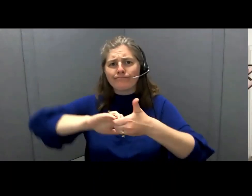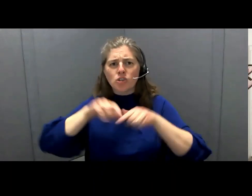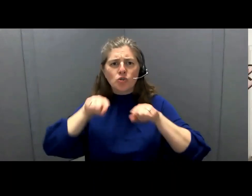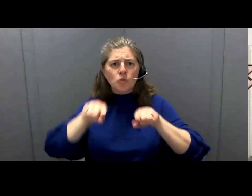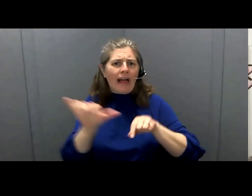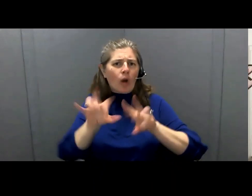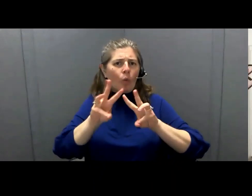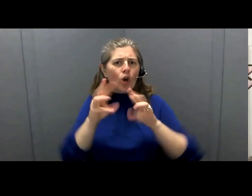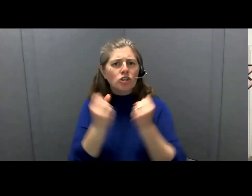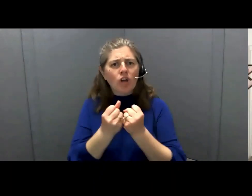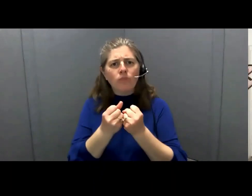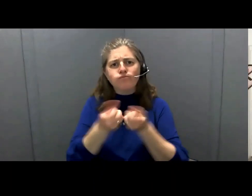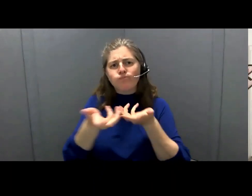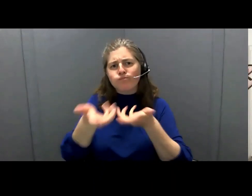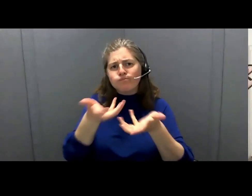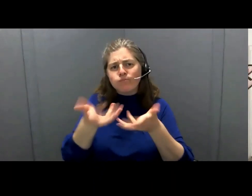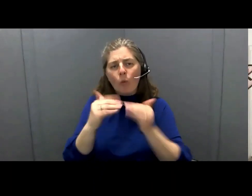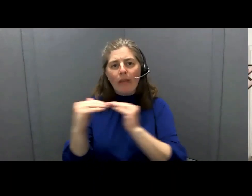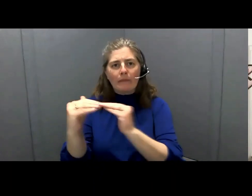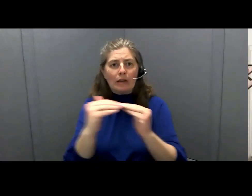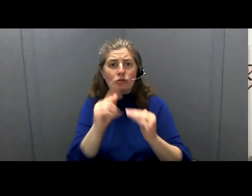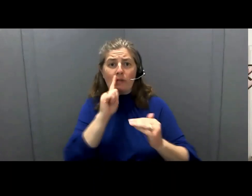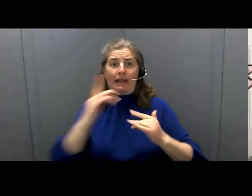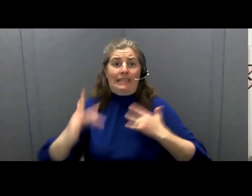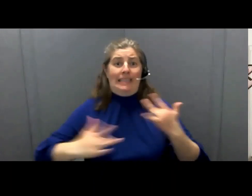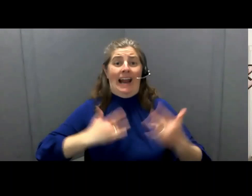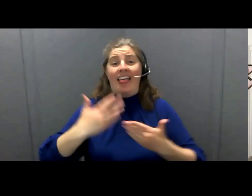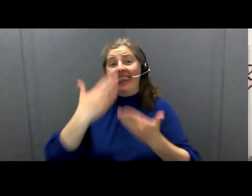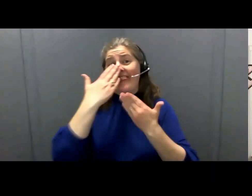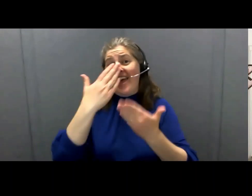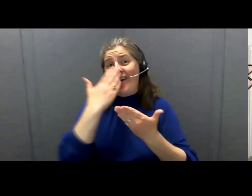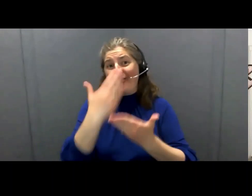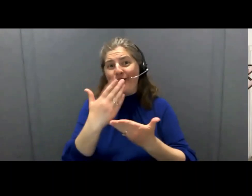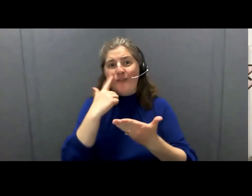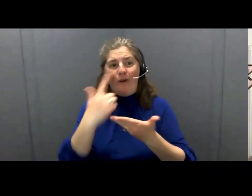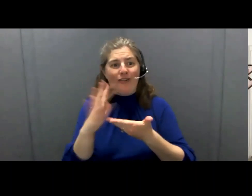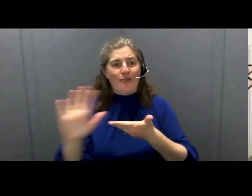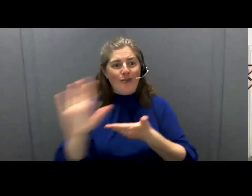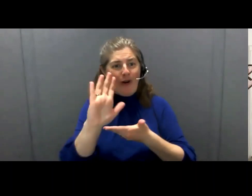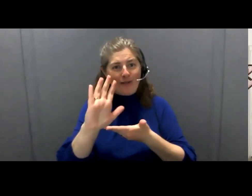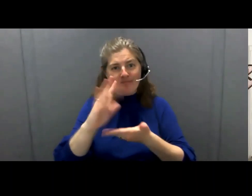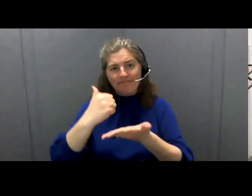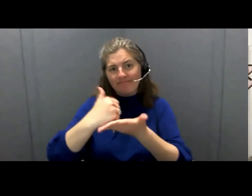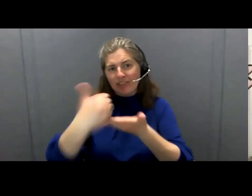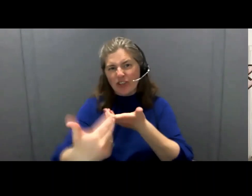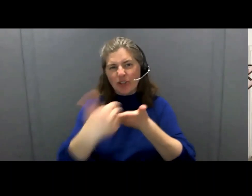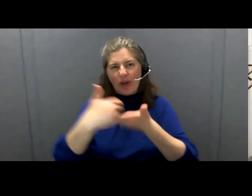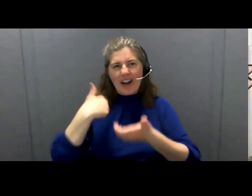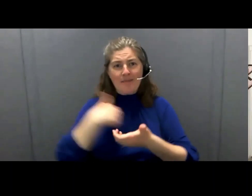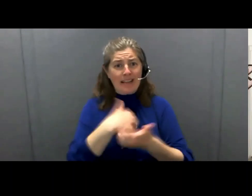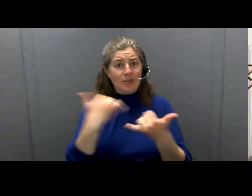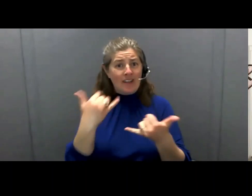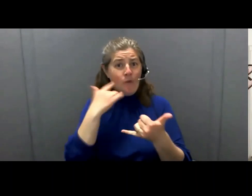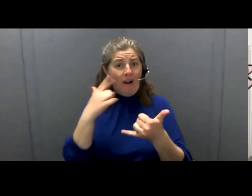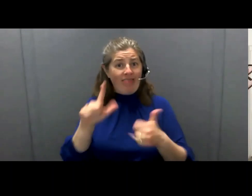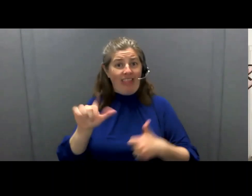situation, working with peers. This is really exciting. So thanks very much for everyone for joining me today for this live